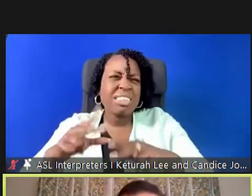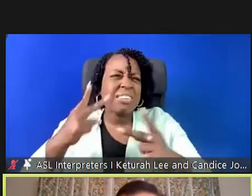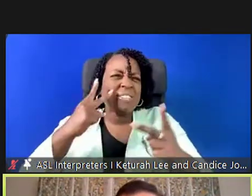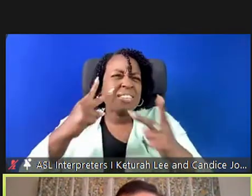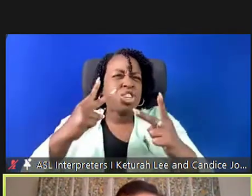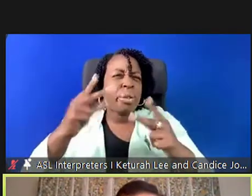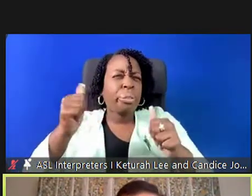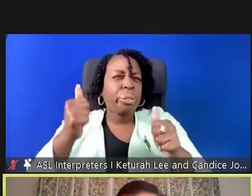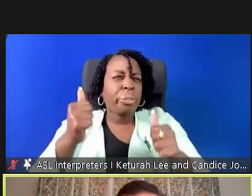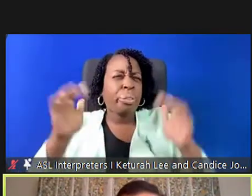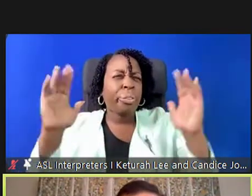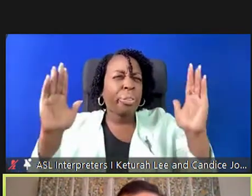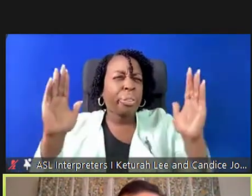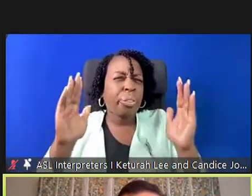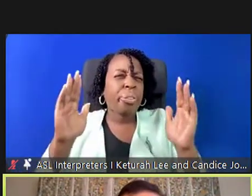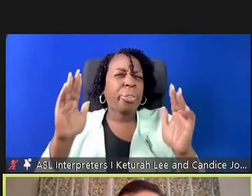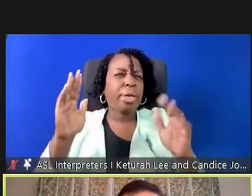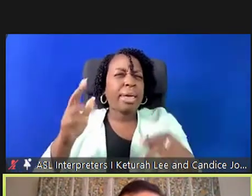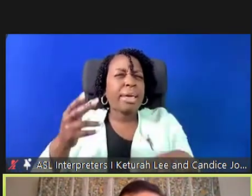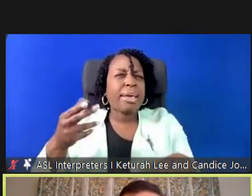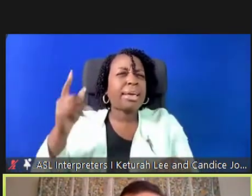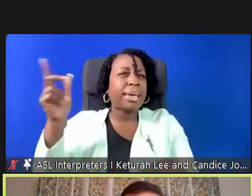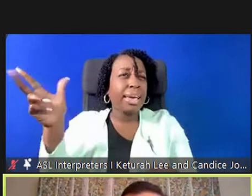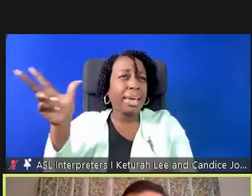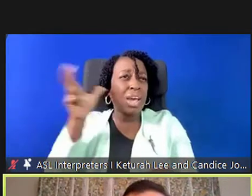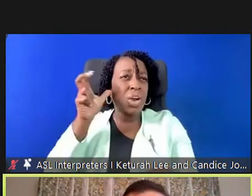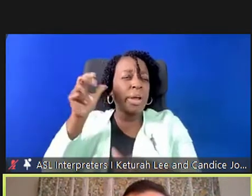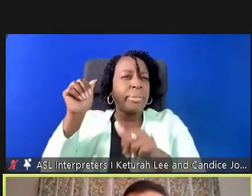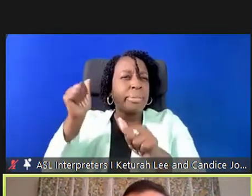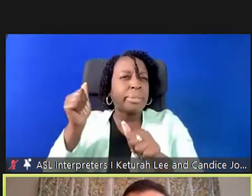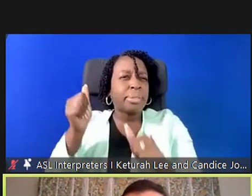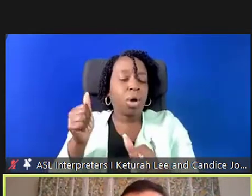impairment, hearing impairment, and incontinence.